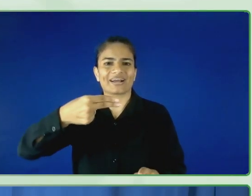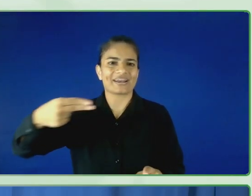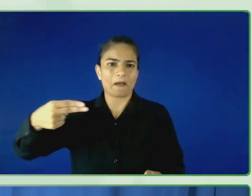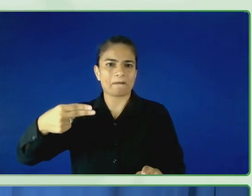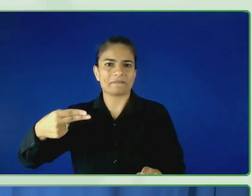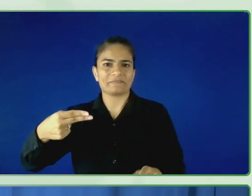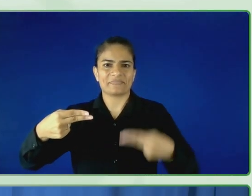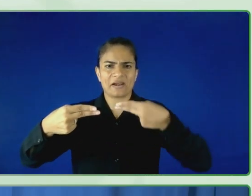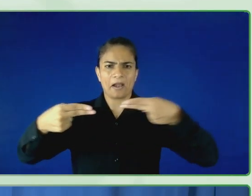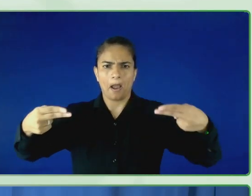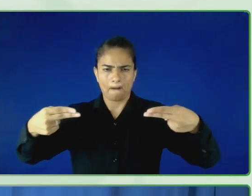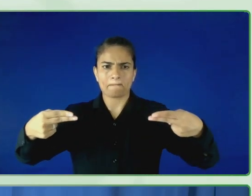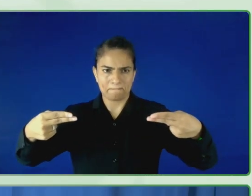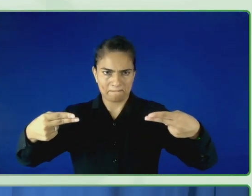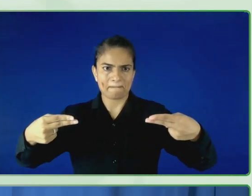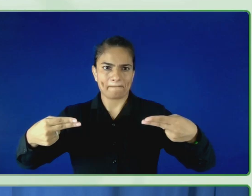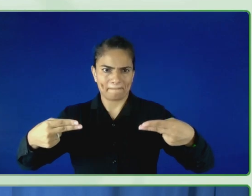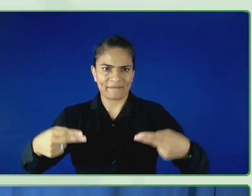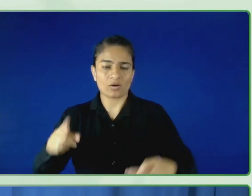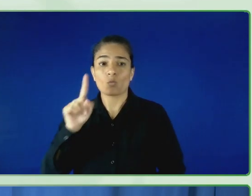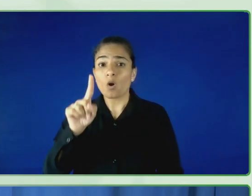1, 2, 3, everyone.